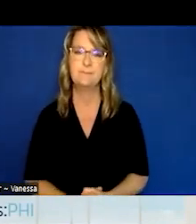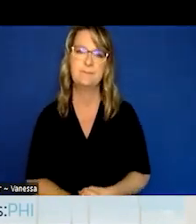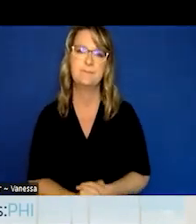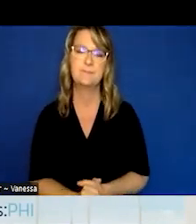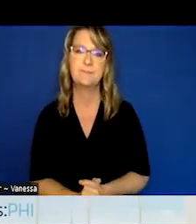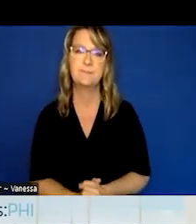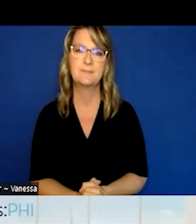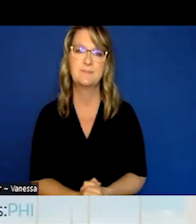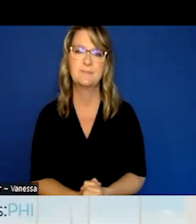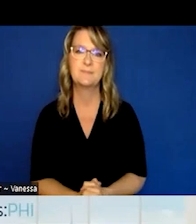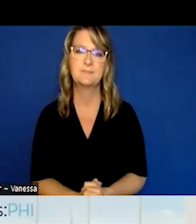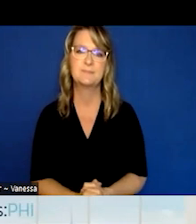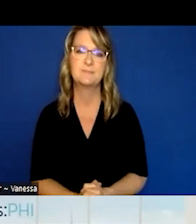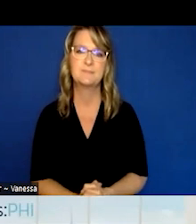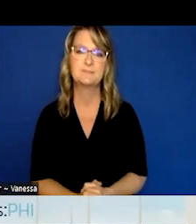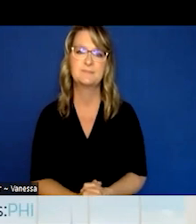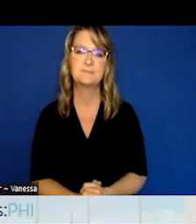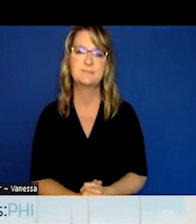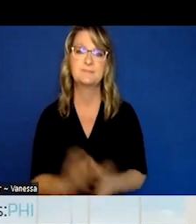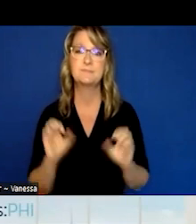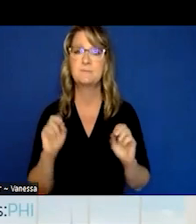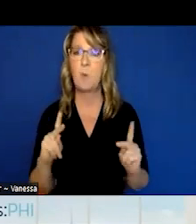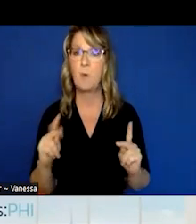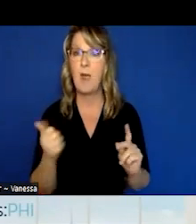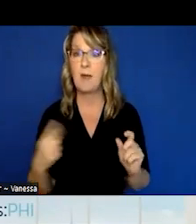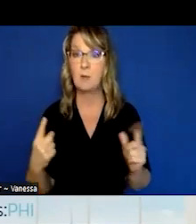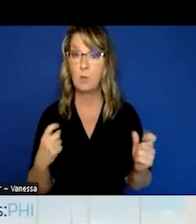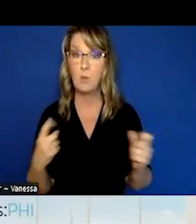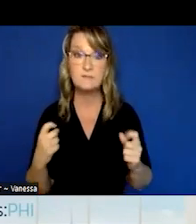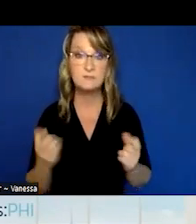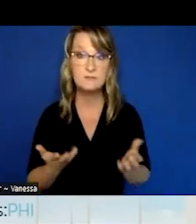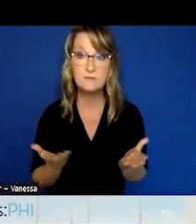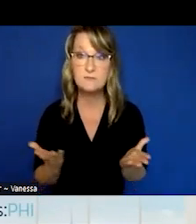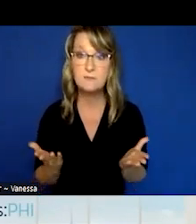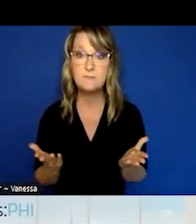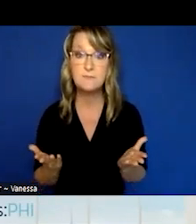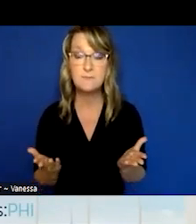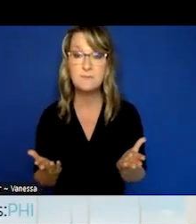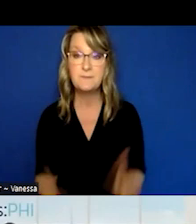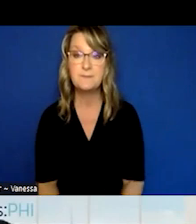All right. Any thoughts or questions, anyone?